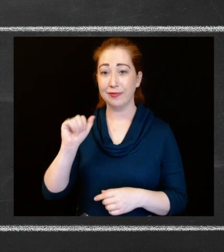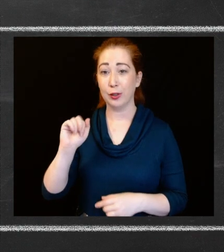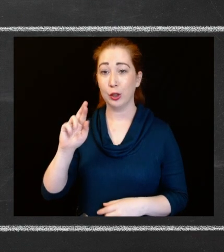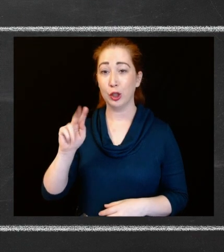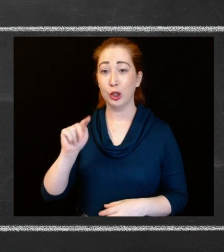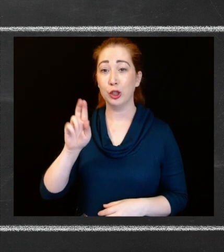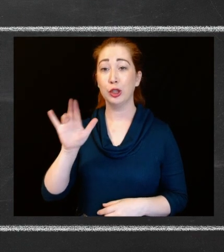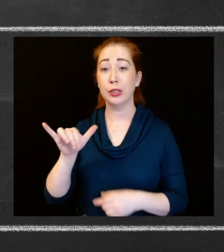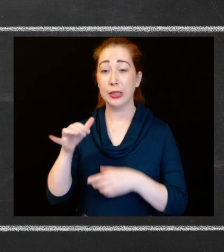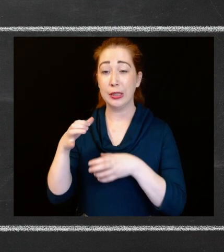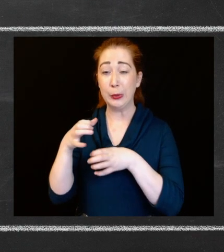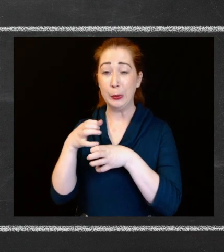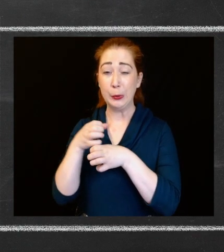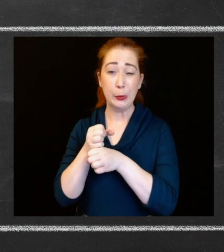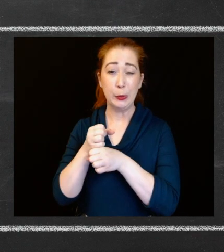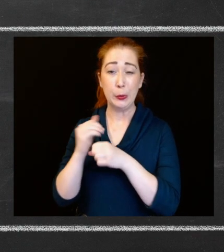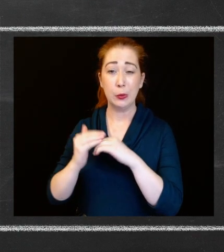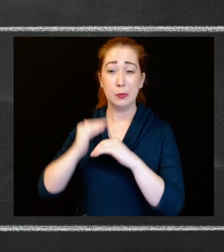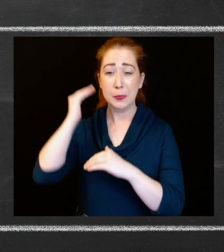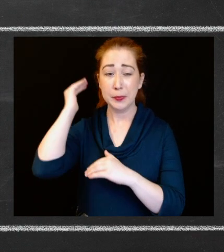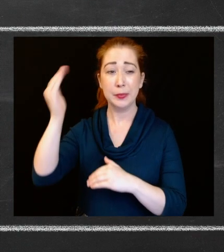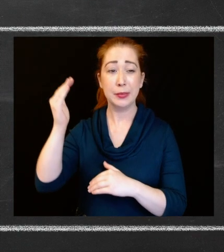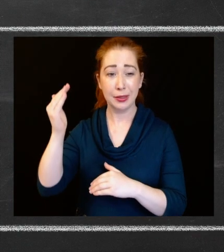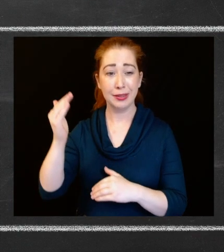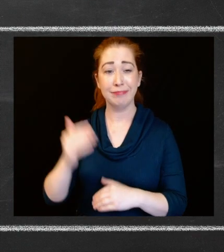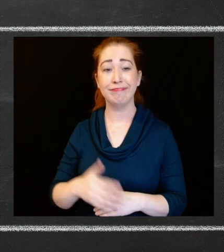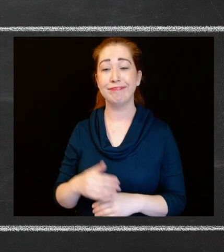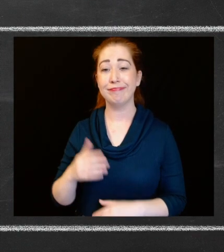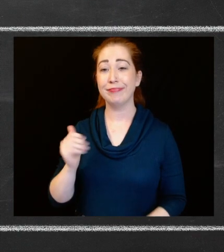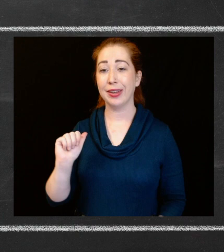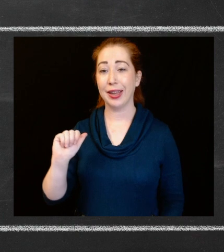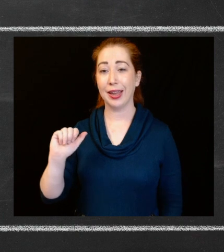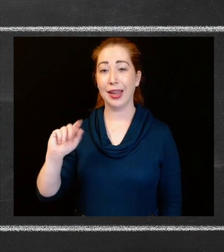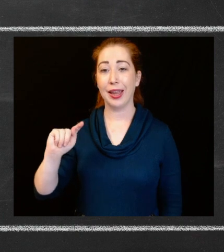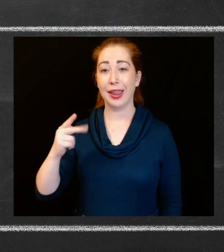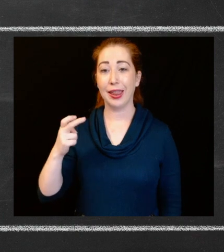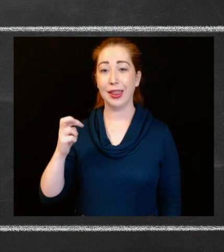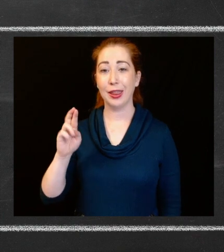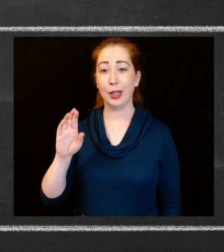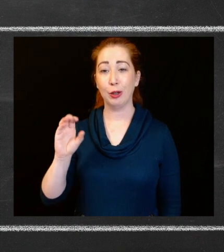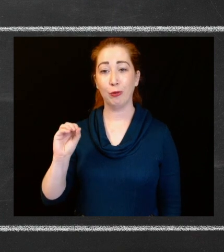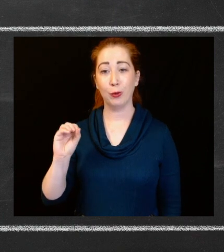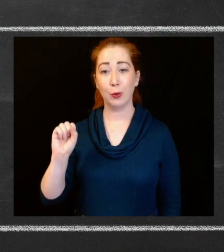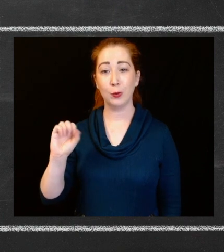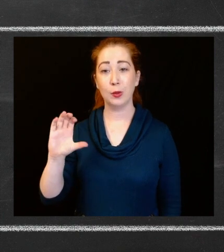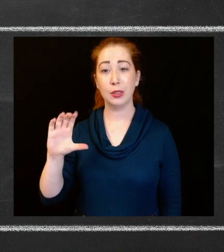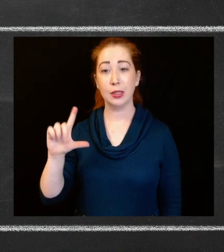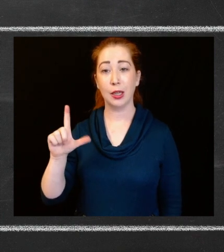Sometimes the arteries become too narrow, as in atherosclerosis,